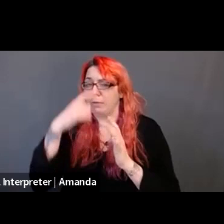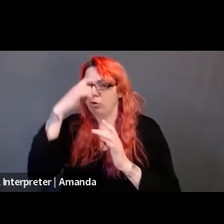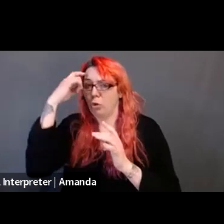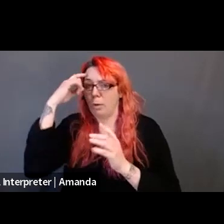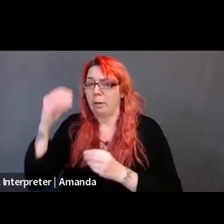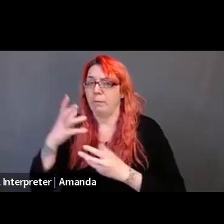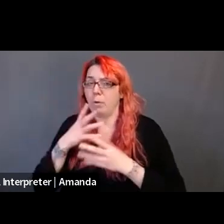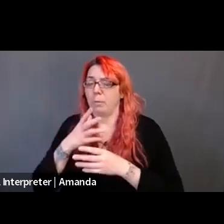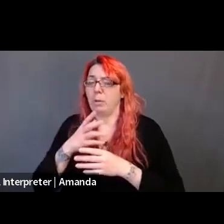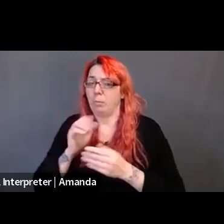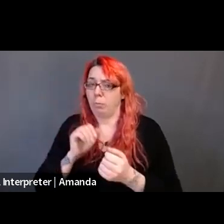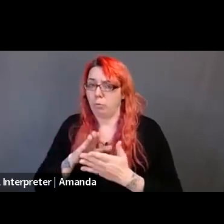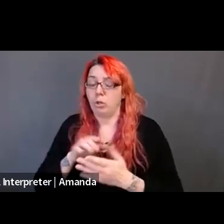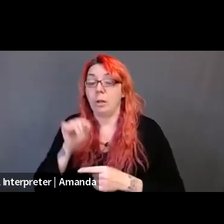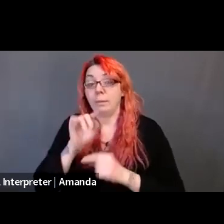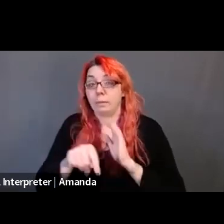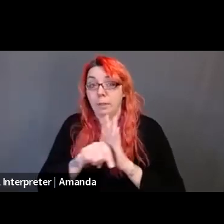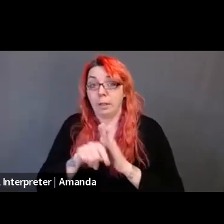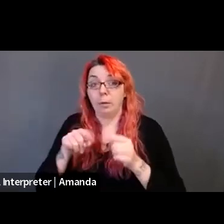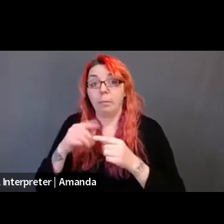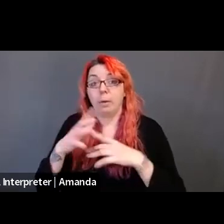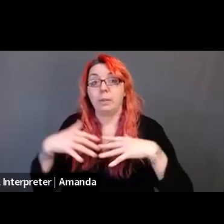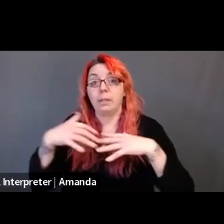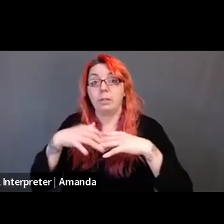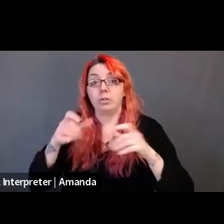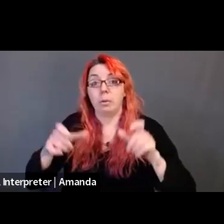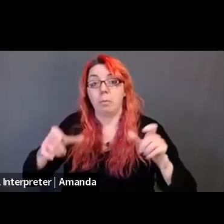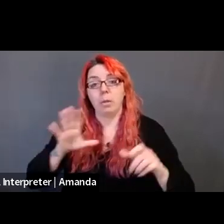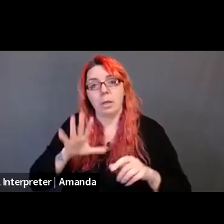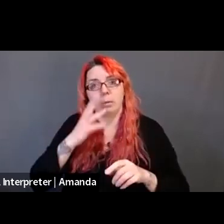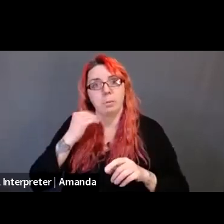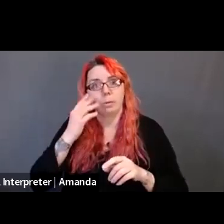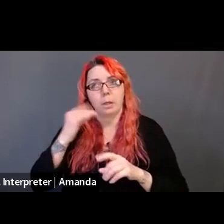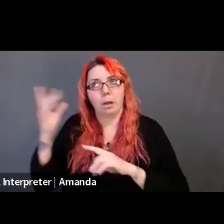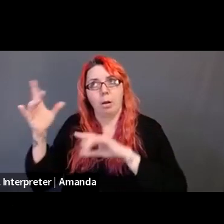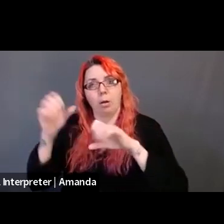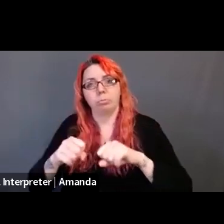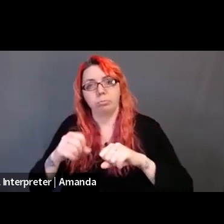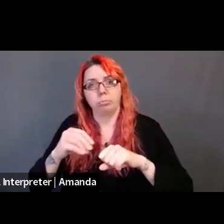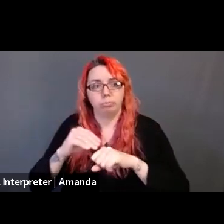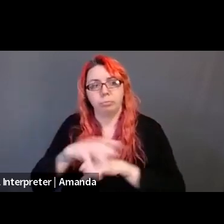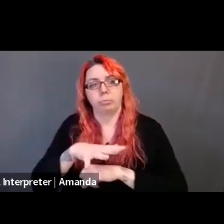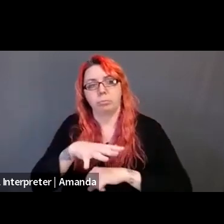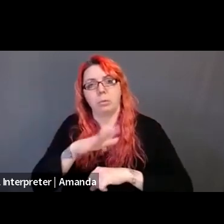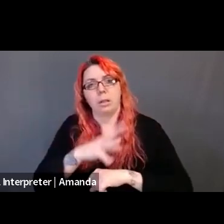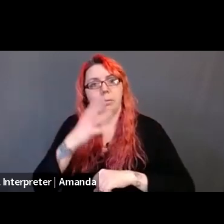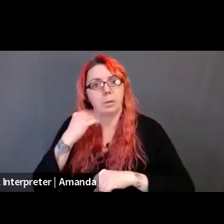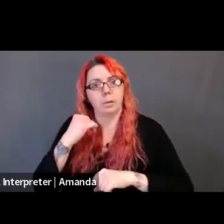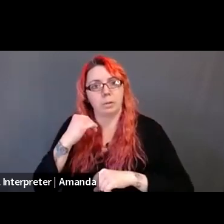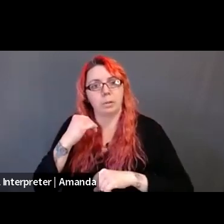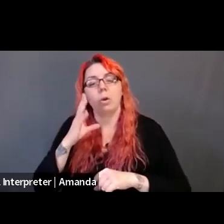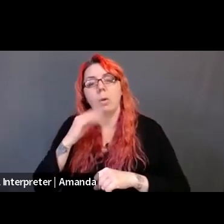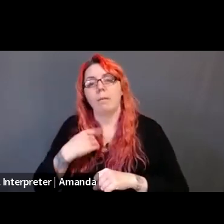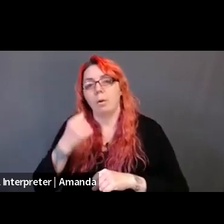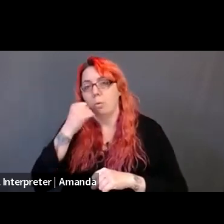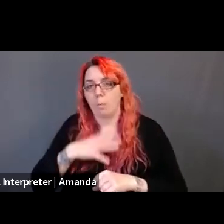people's experiences, particularly under colonization. And so it's a woman who's talking about the impact of sort of,